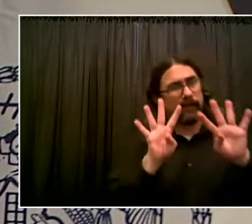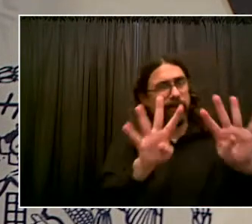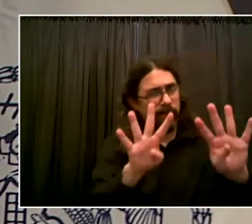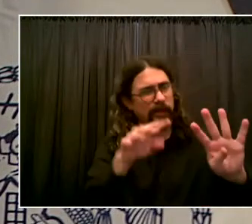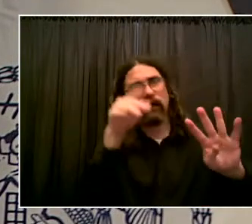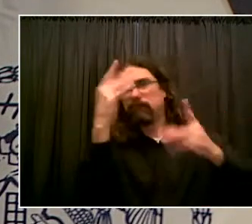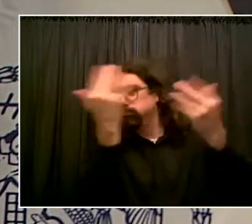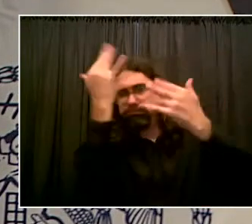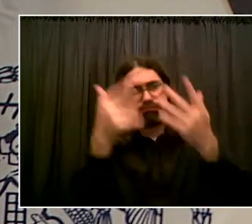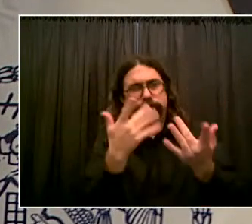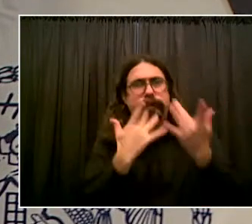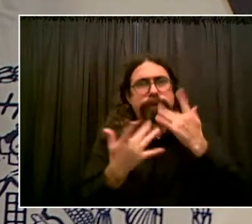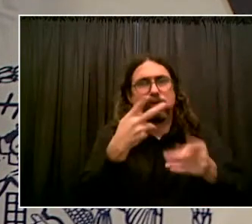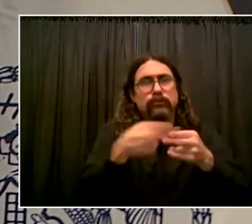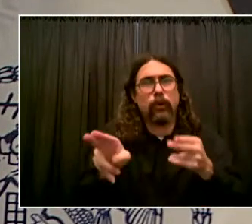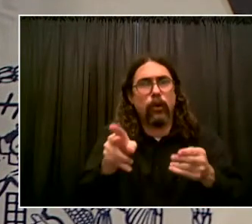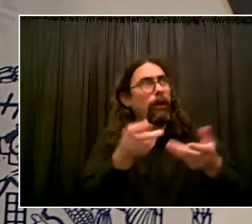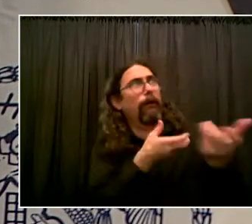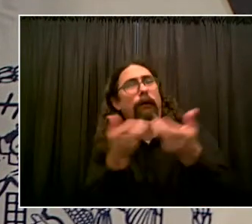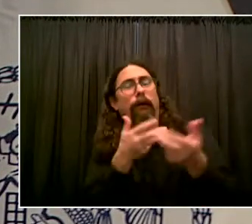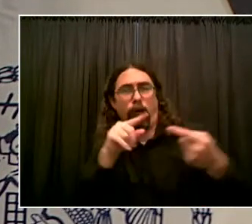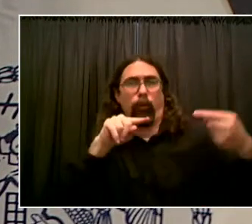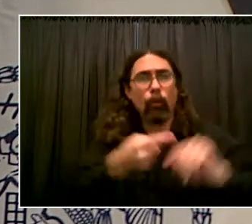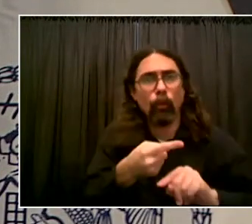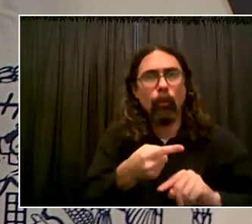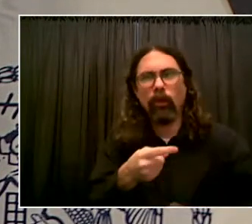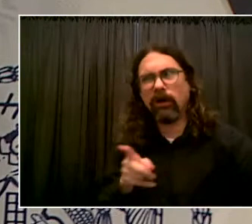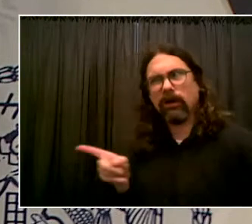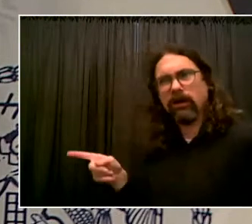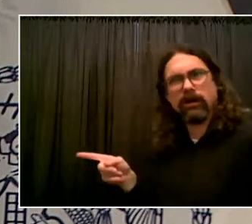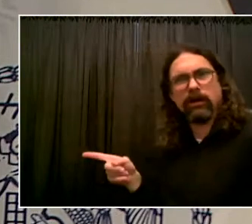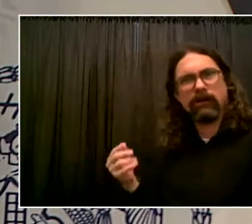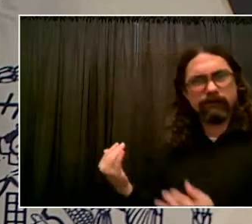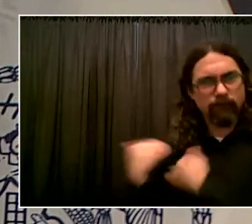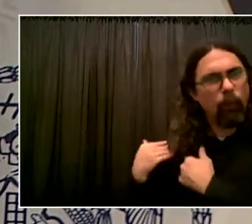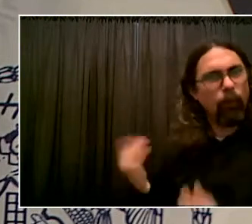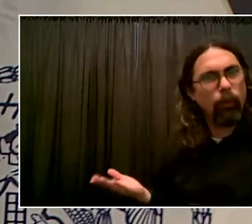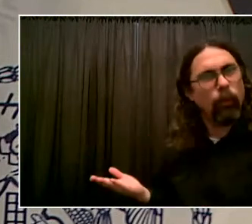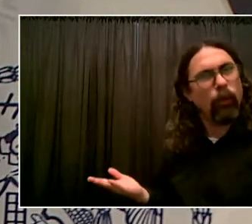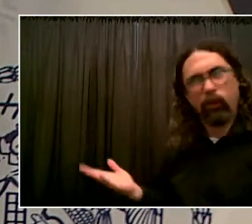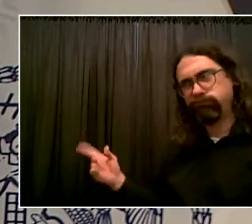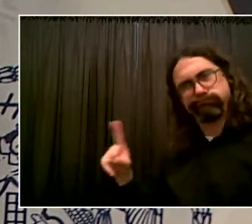numbers at this moment of folks who are out sick, could you do that again, please?